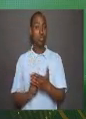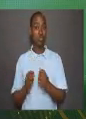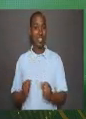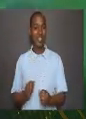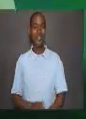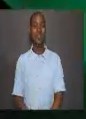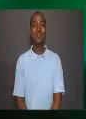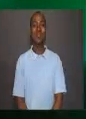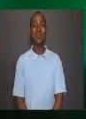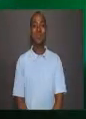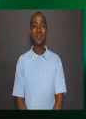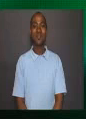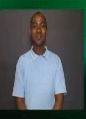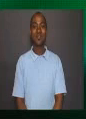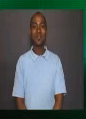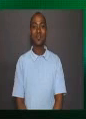AIDS?